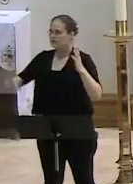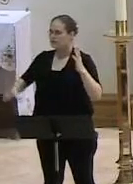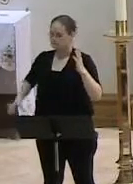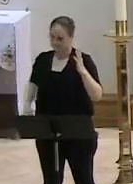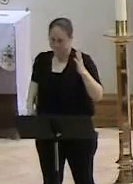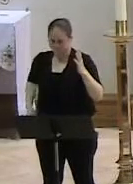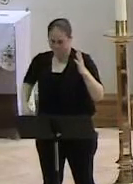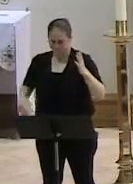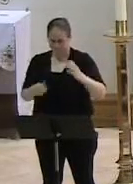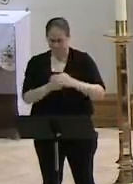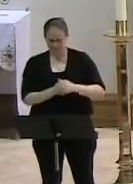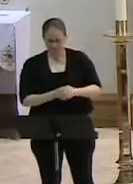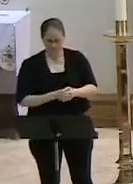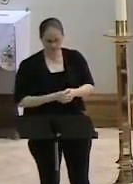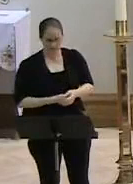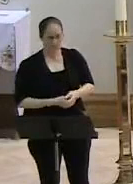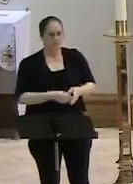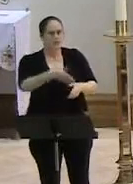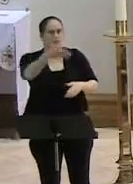Lord.